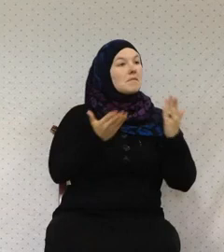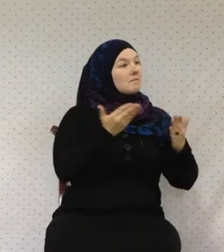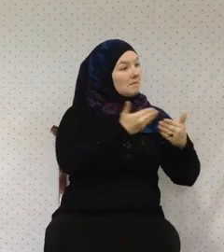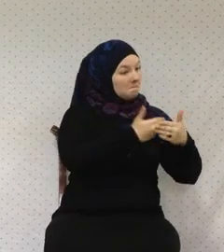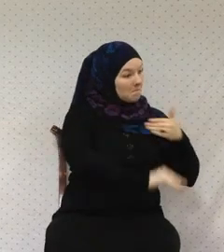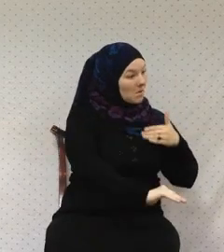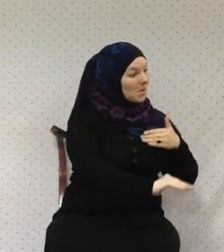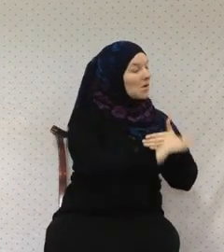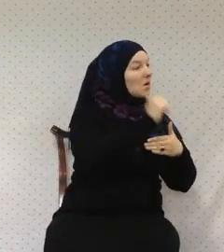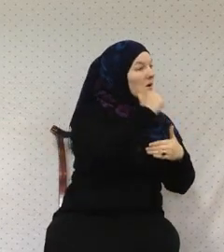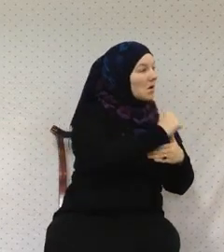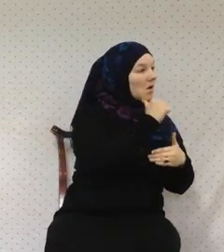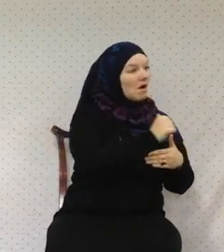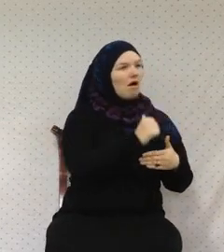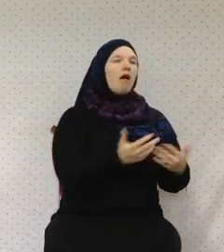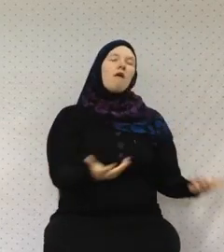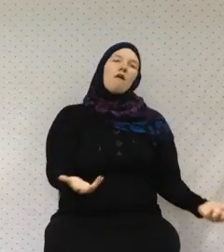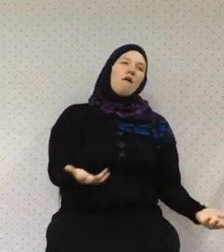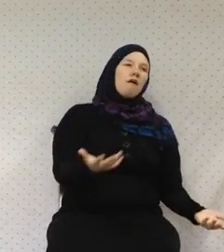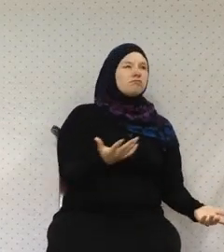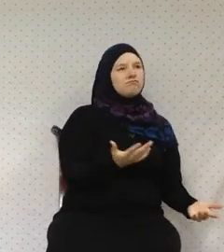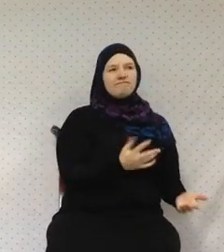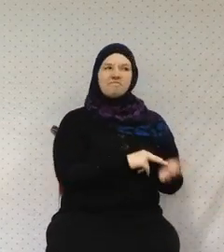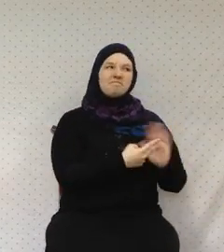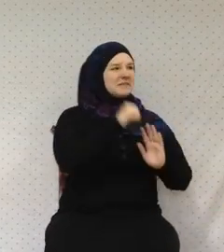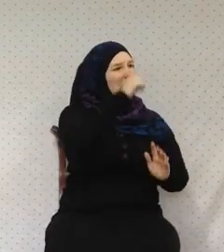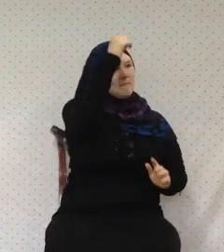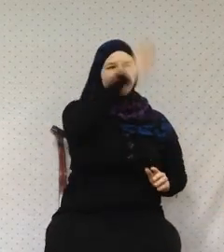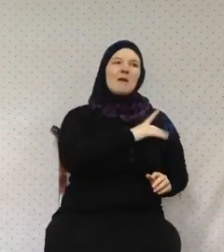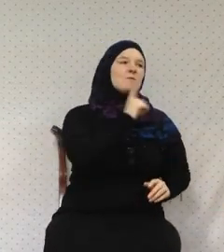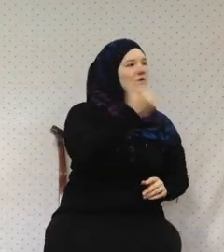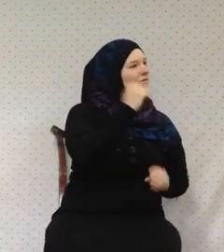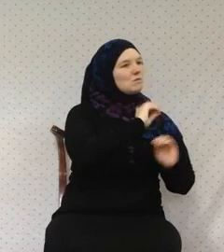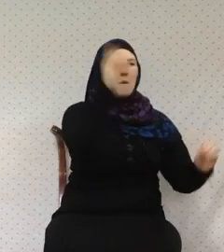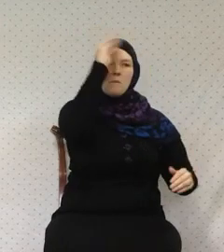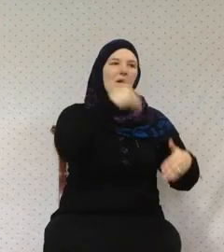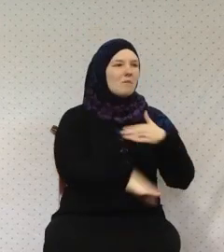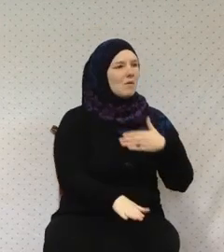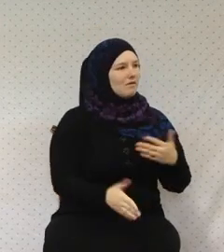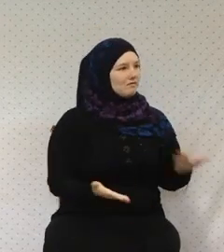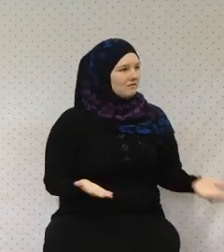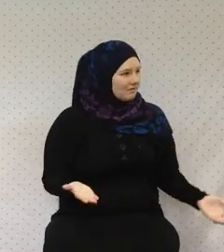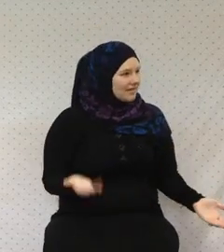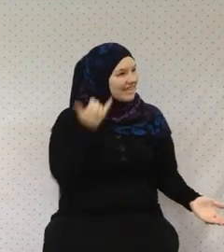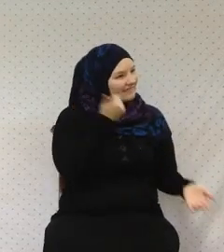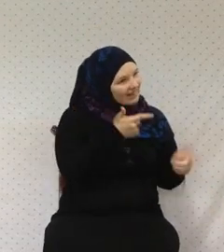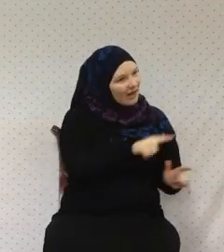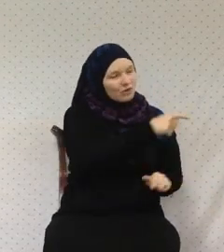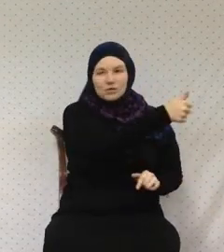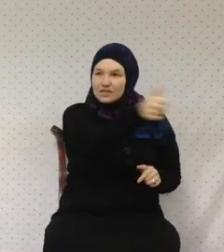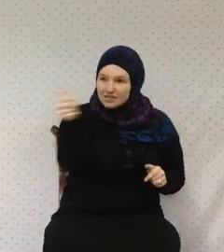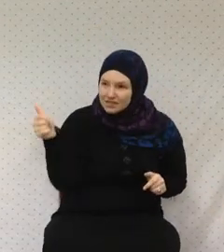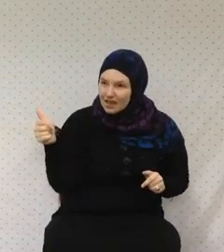pressure, the family, everybody saying he doesn't get boys, so means he's not a man, right? If you allow